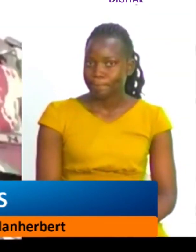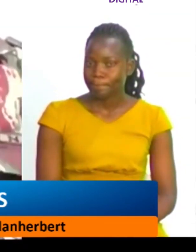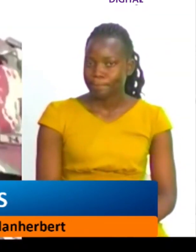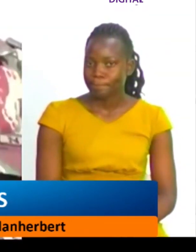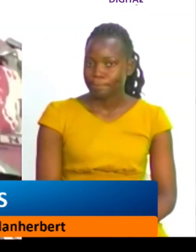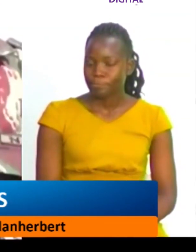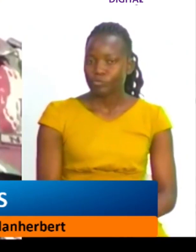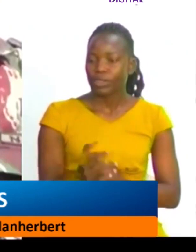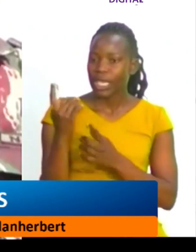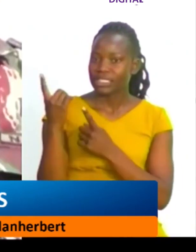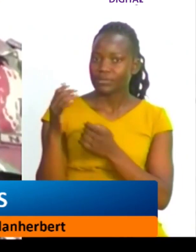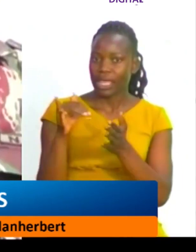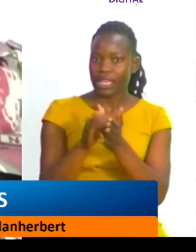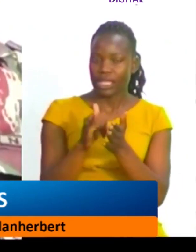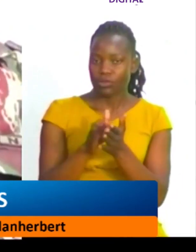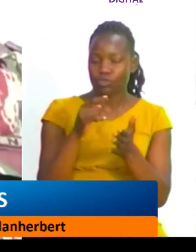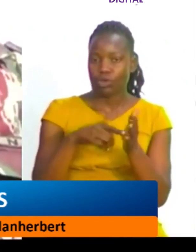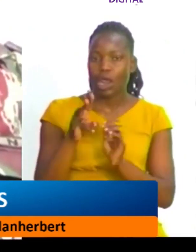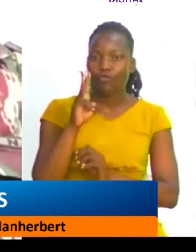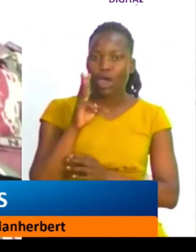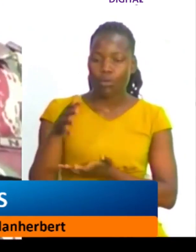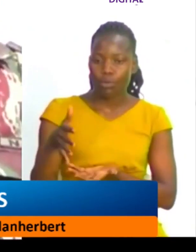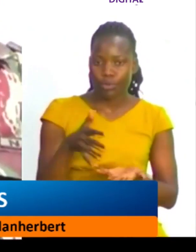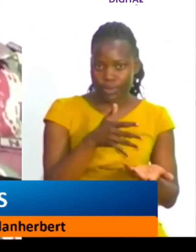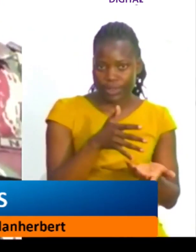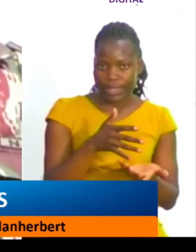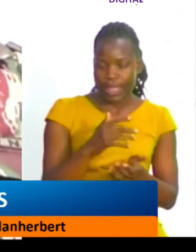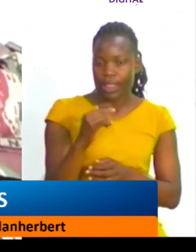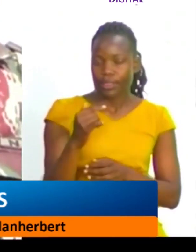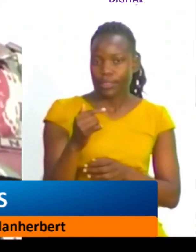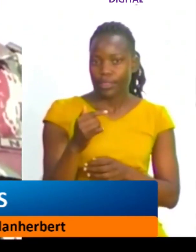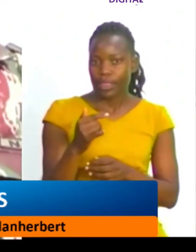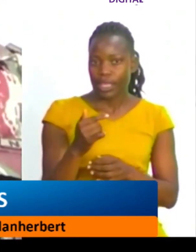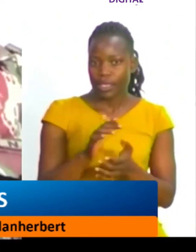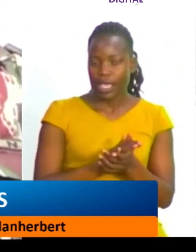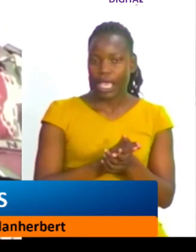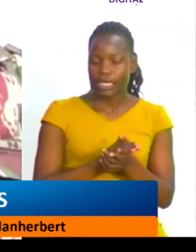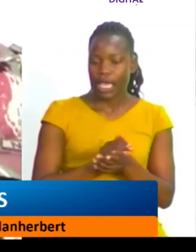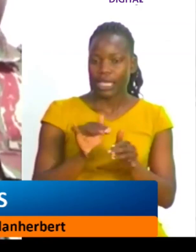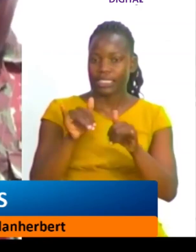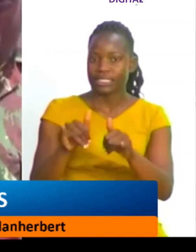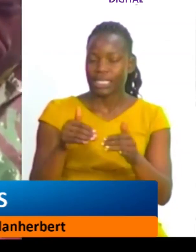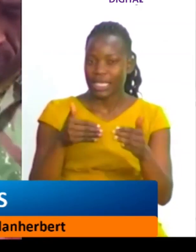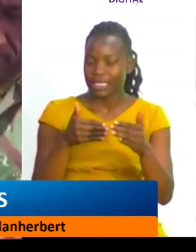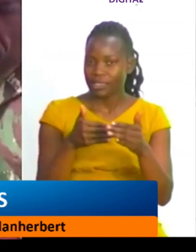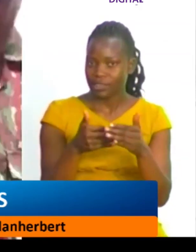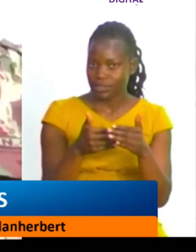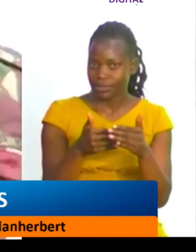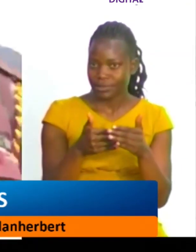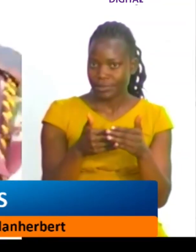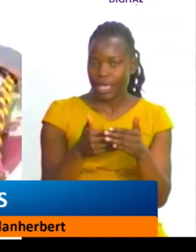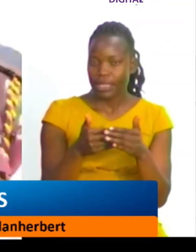We are suspecting it could be flash floods. Yakatoka yakaja. Yeye anakaa karibu na Korongo. That is a